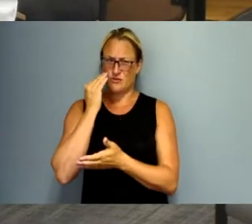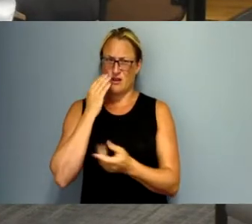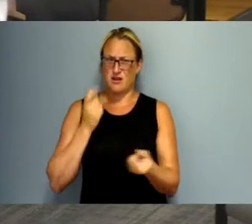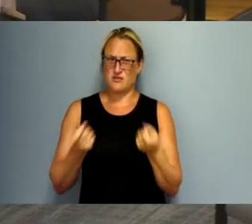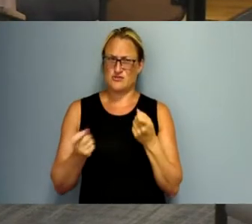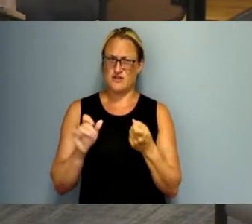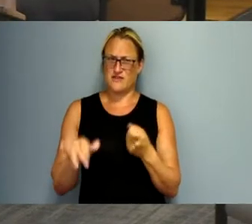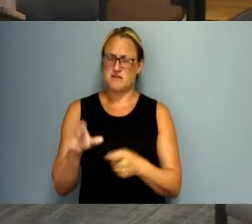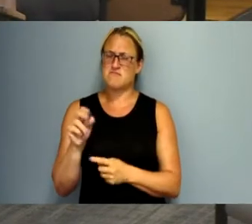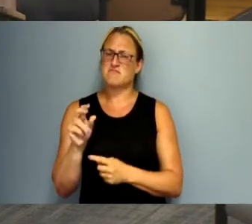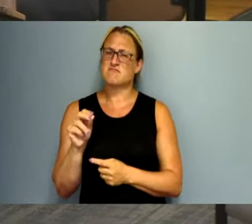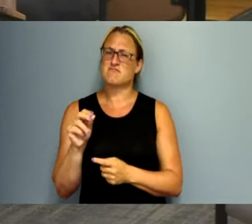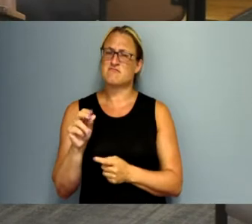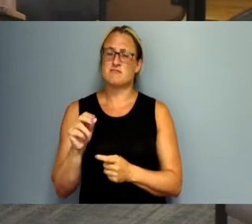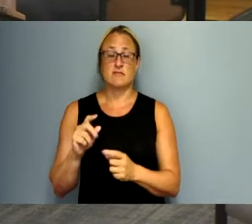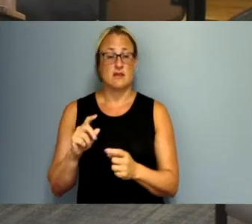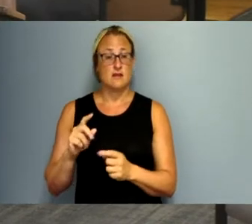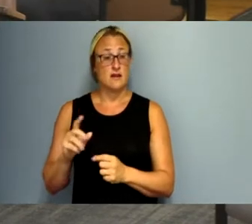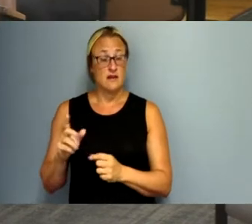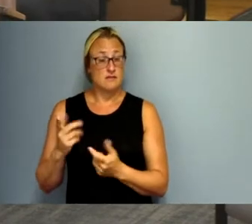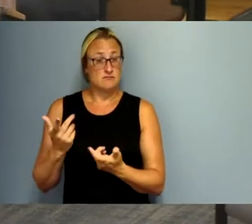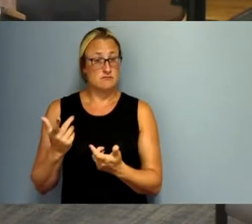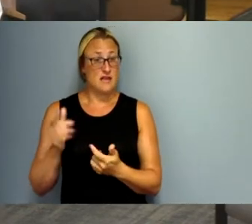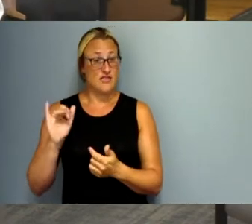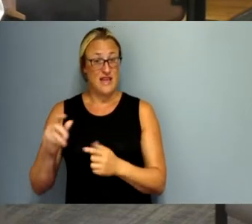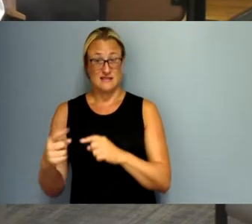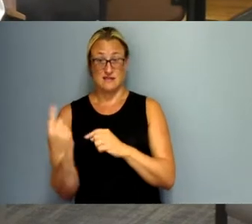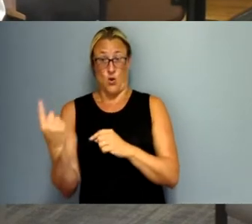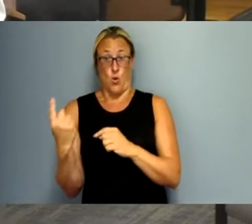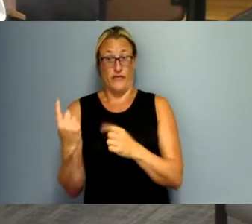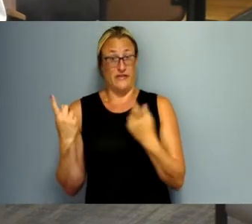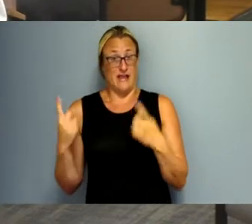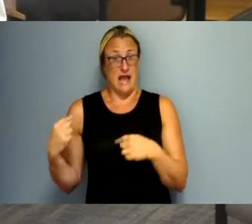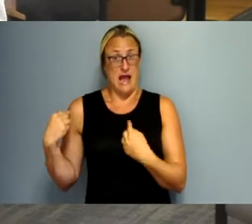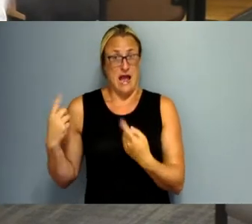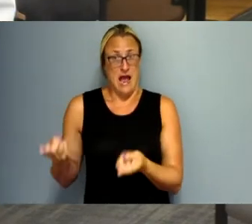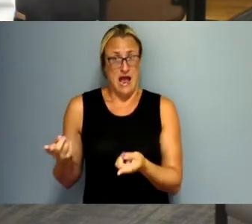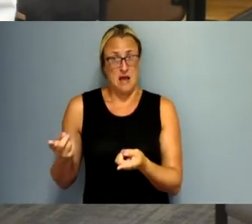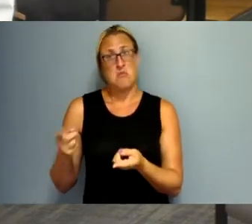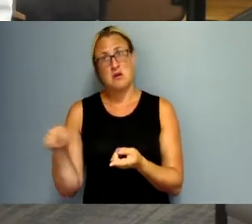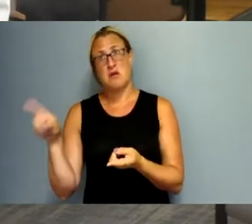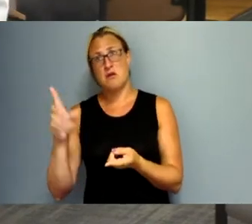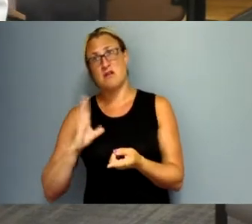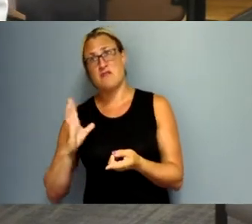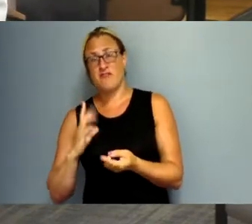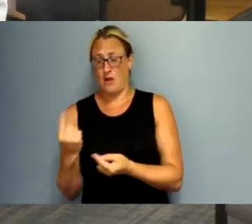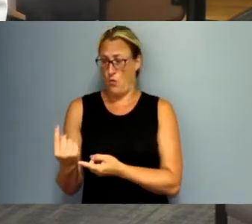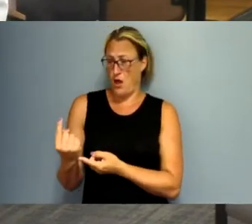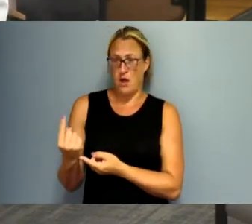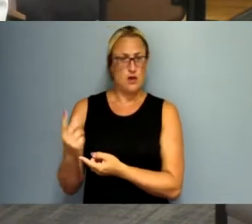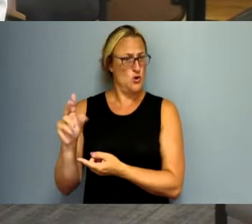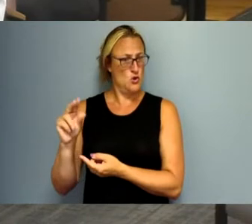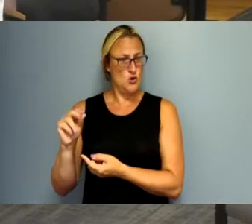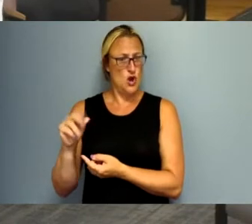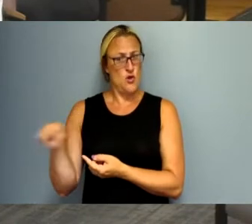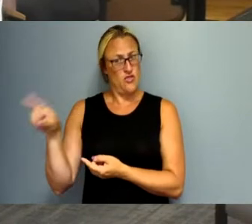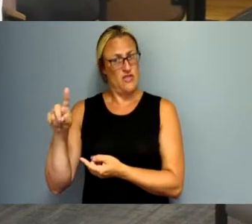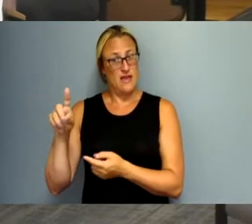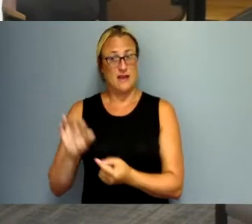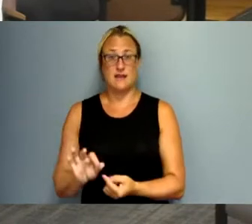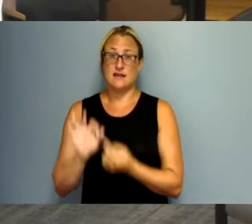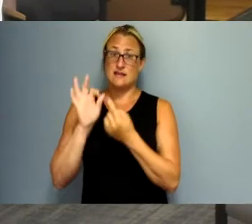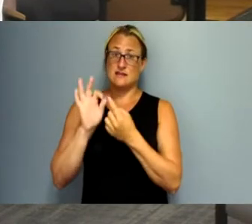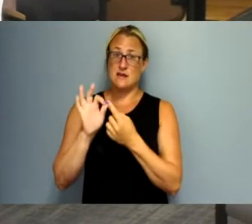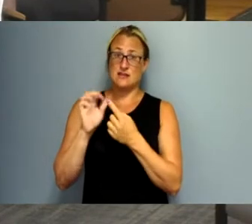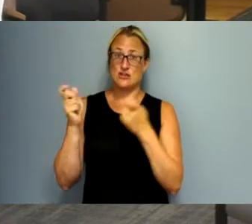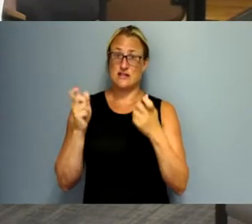an isolated incident from our current commissioners. They, and specifically Commissioner Mersaglia,